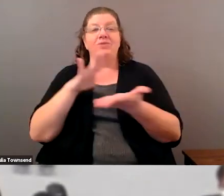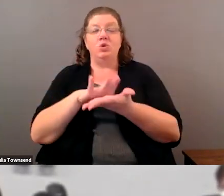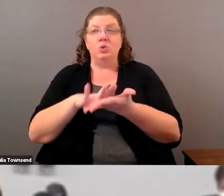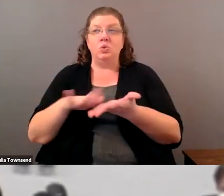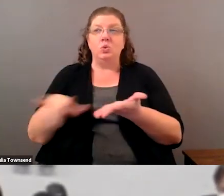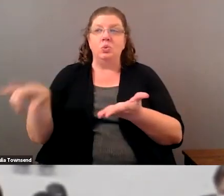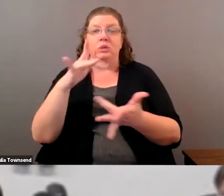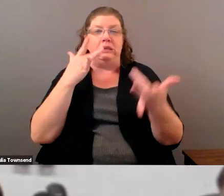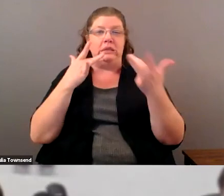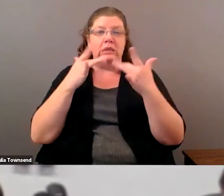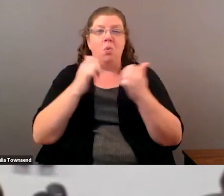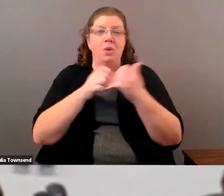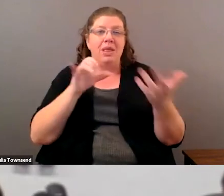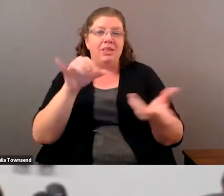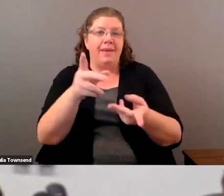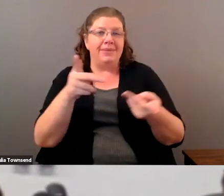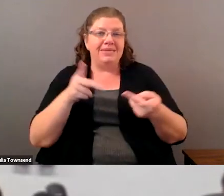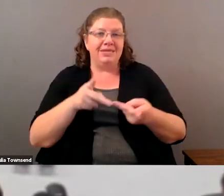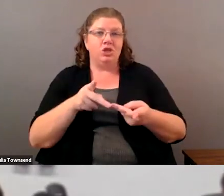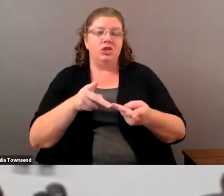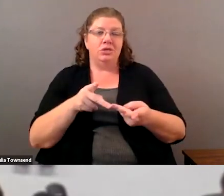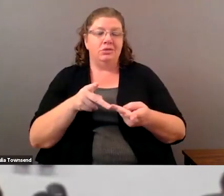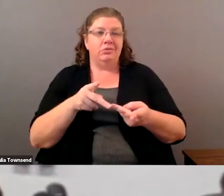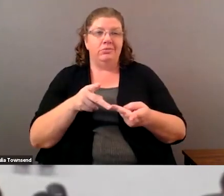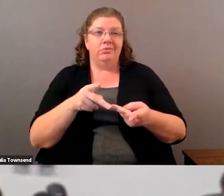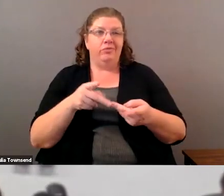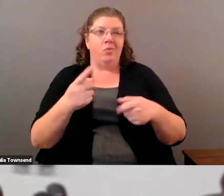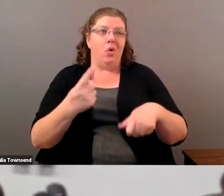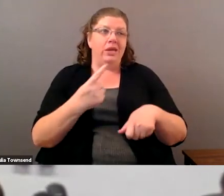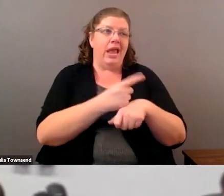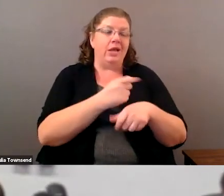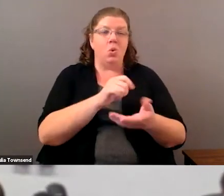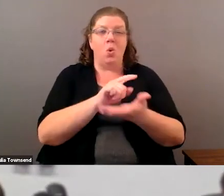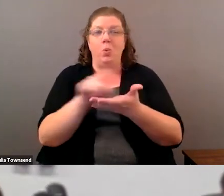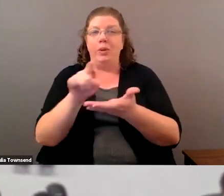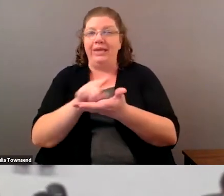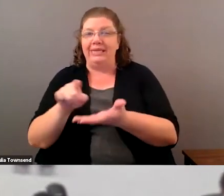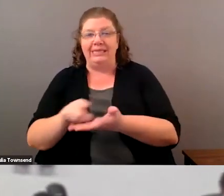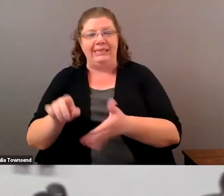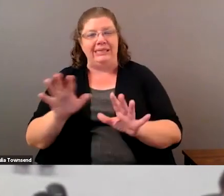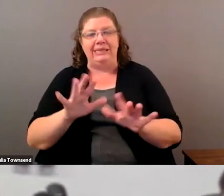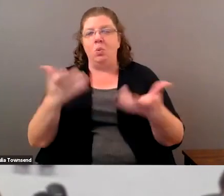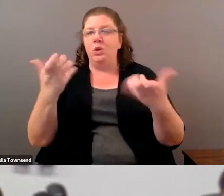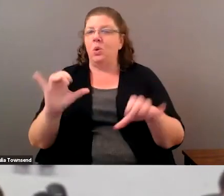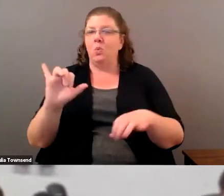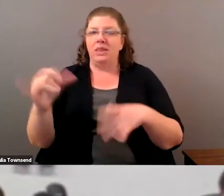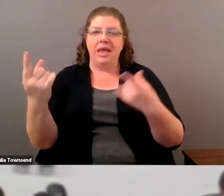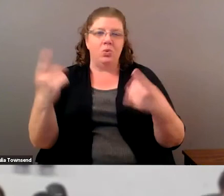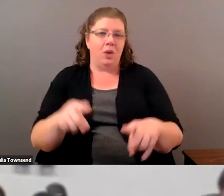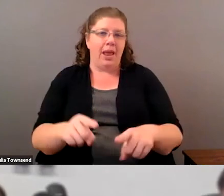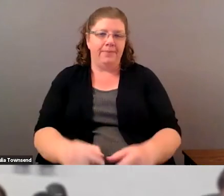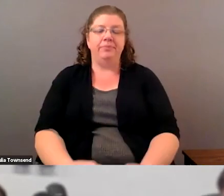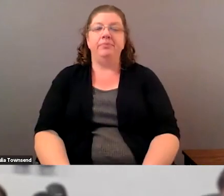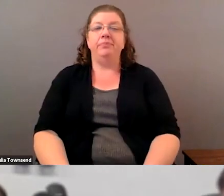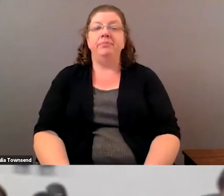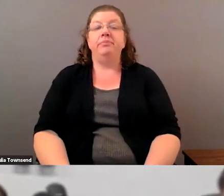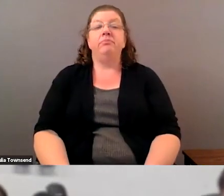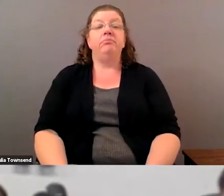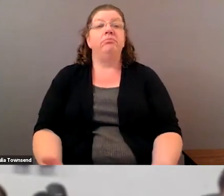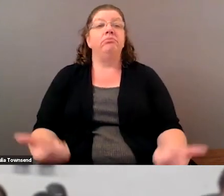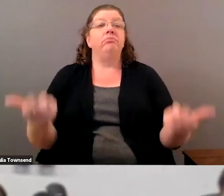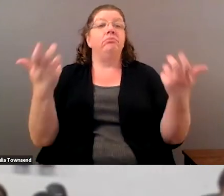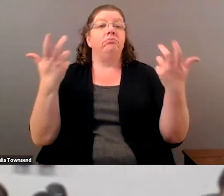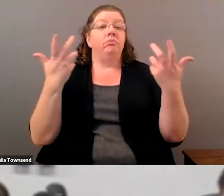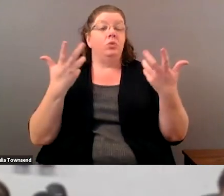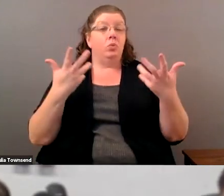without that position for days, sometimes weeks, and so we don't want to have that happen. With that, I will